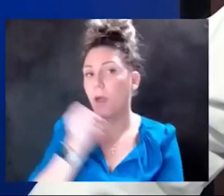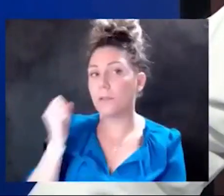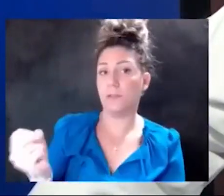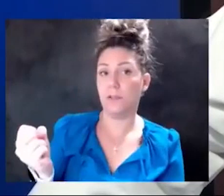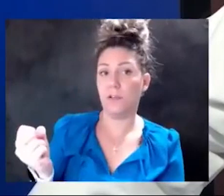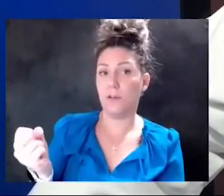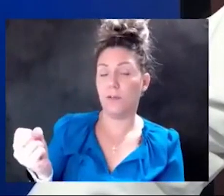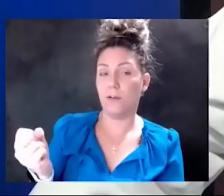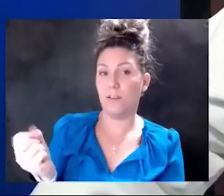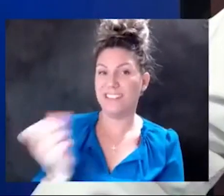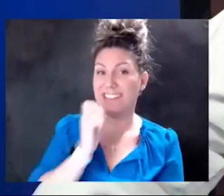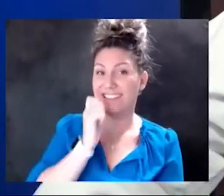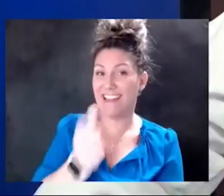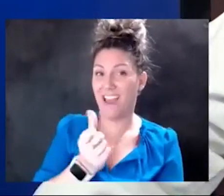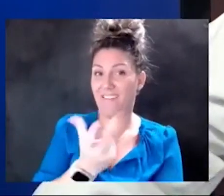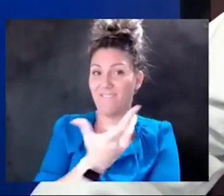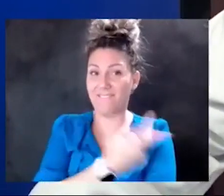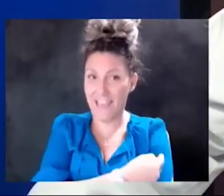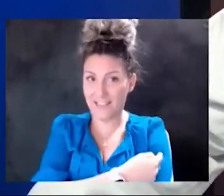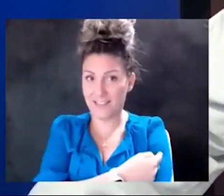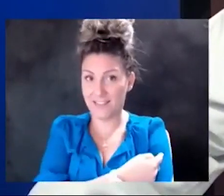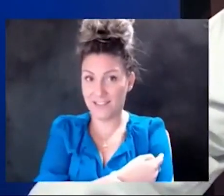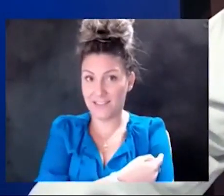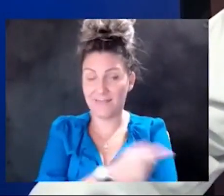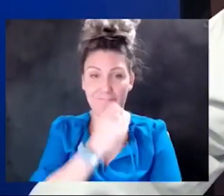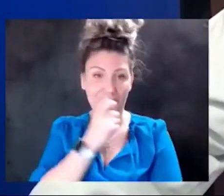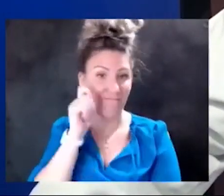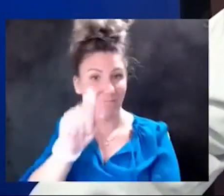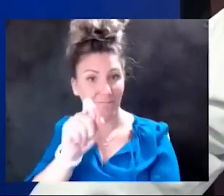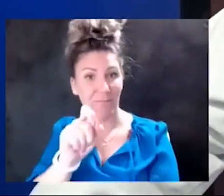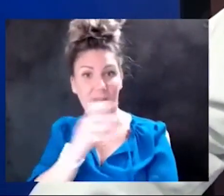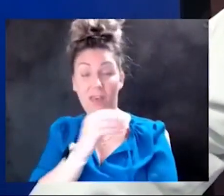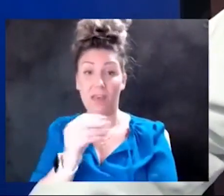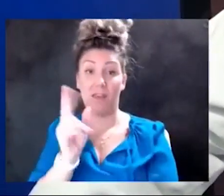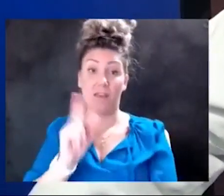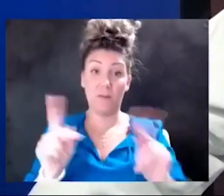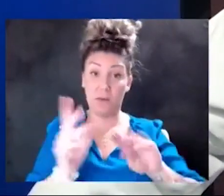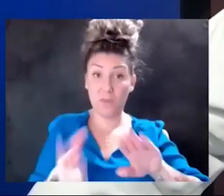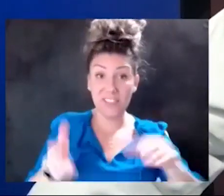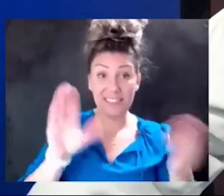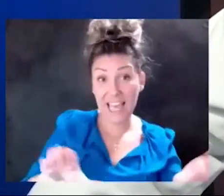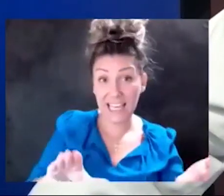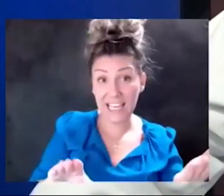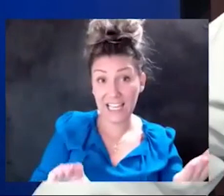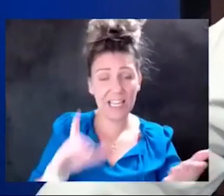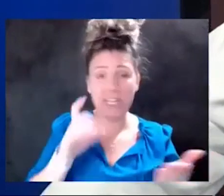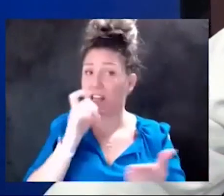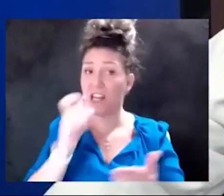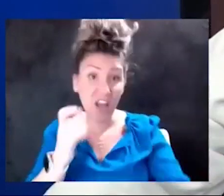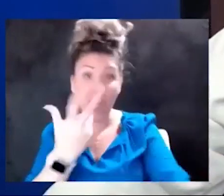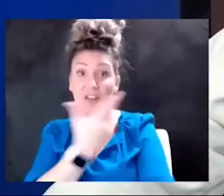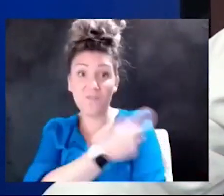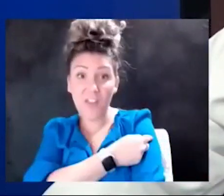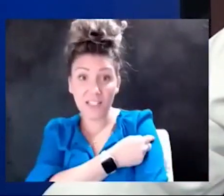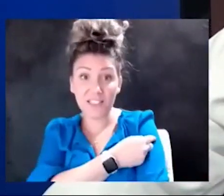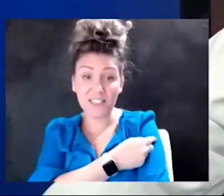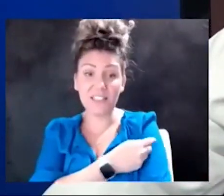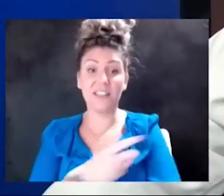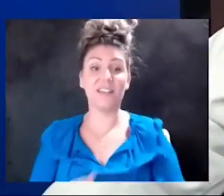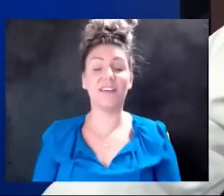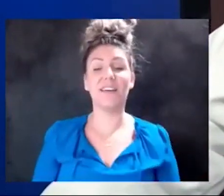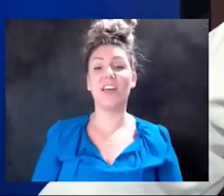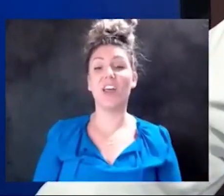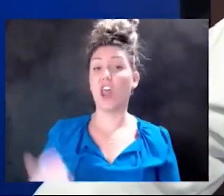been vaccinated. And amongst those who are dying, they're not vaccinated. No. And amongst those who are at